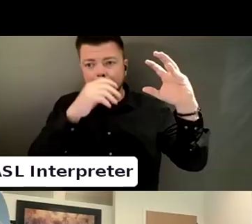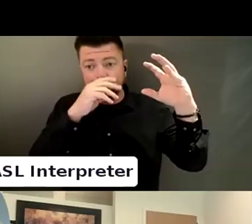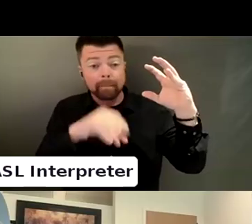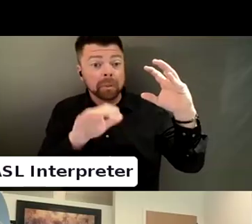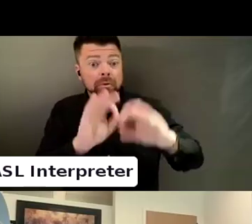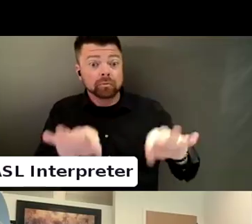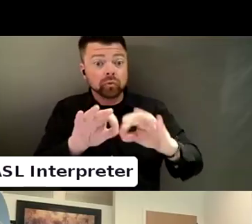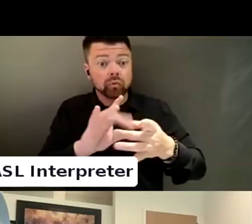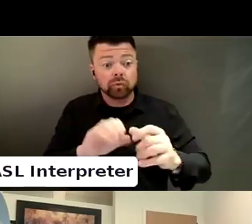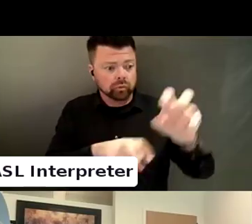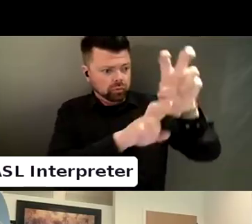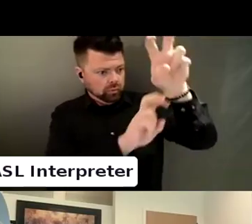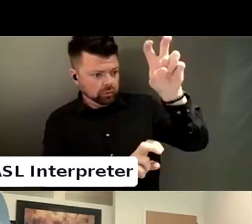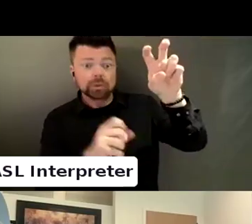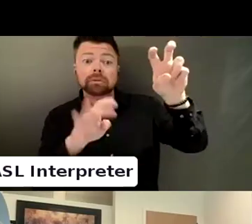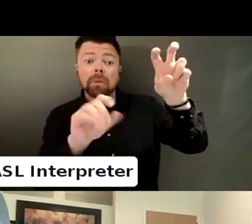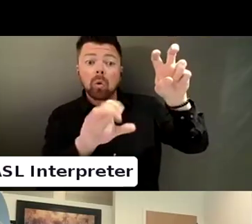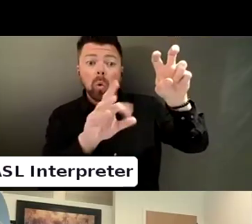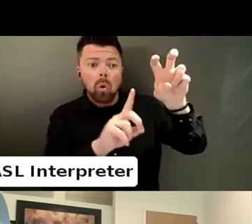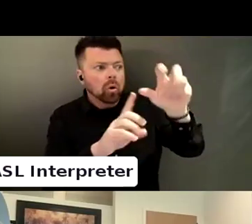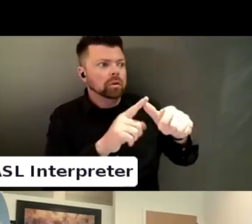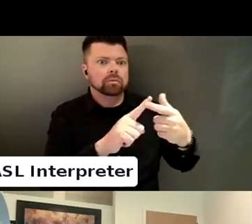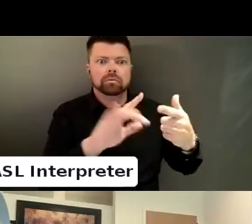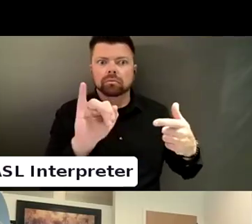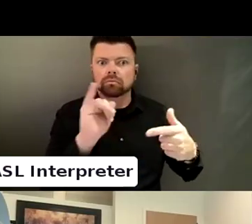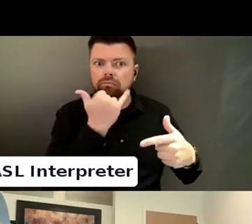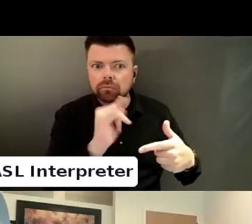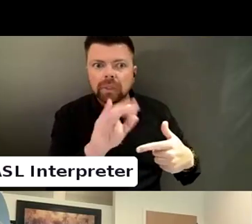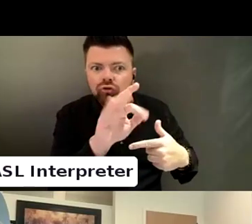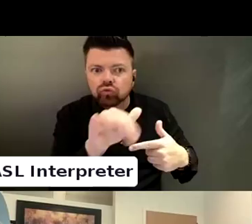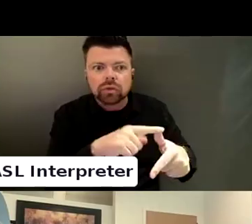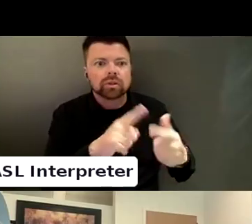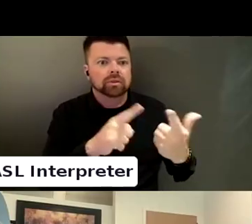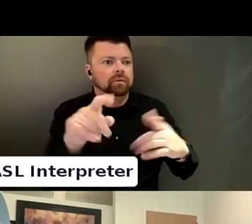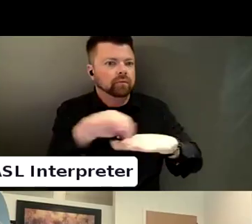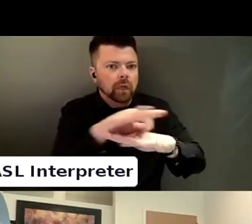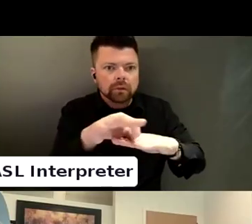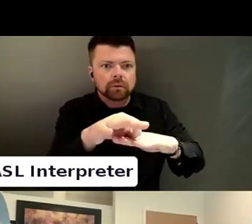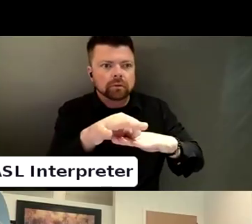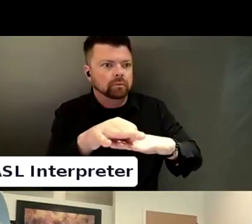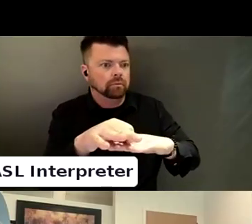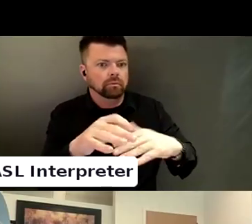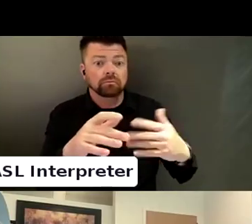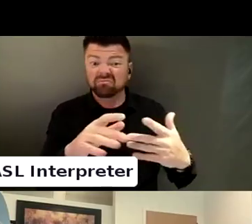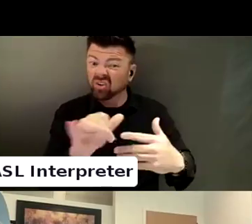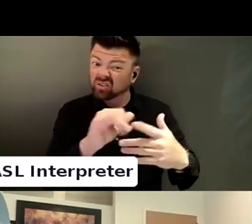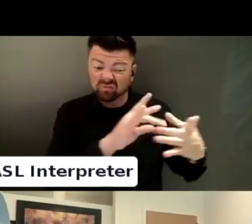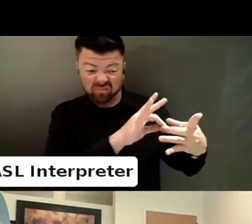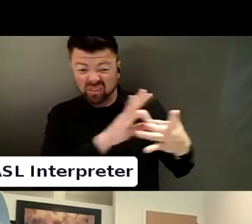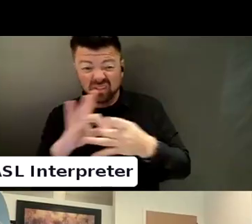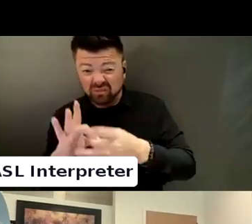spinal cord injury and spinal cord dysfunction in terms of our autonomic functions, which also bladder and bowel are tied